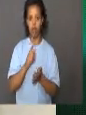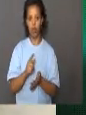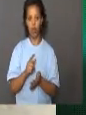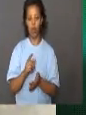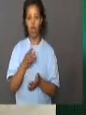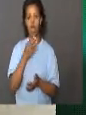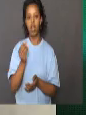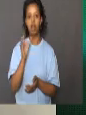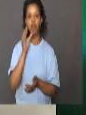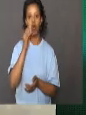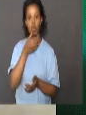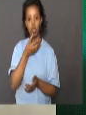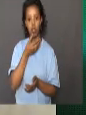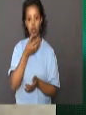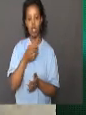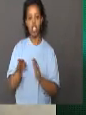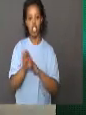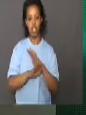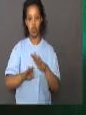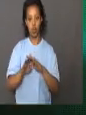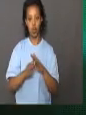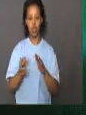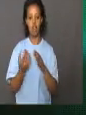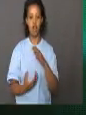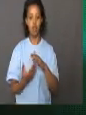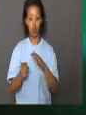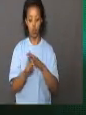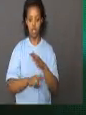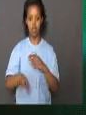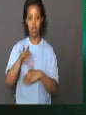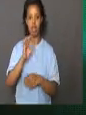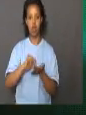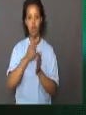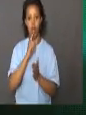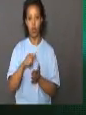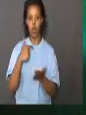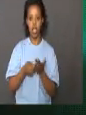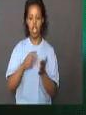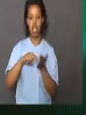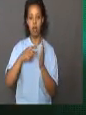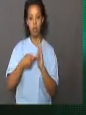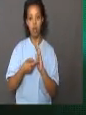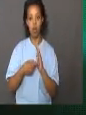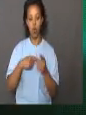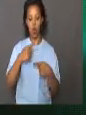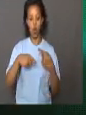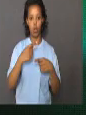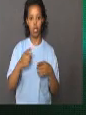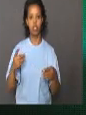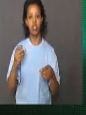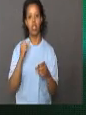out of the bottom of the fermenter. This is called continuous